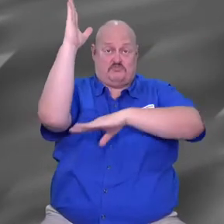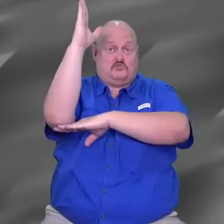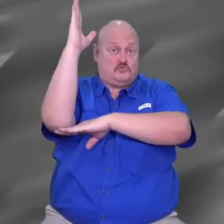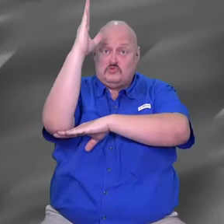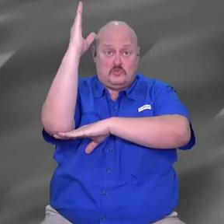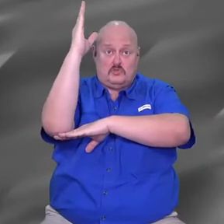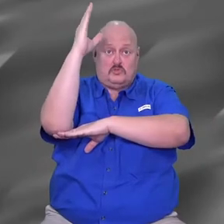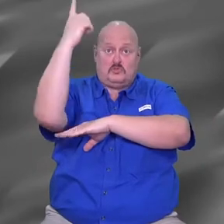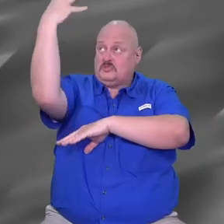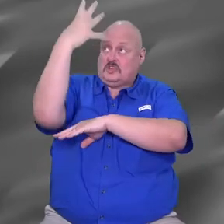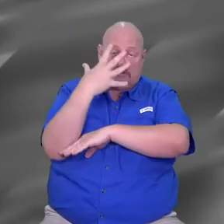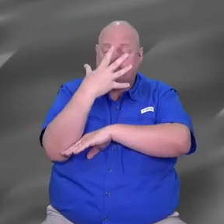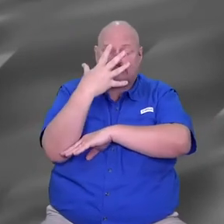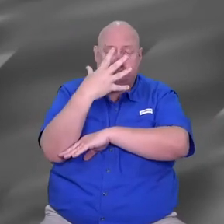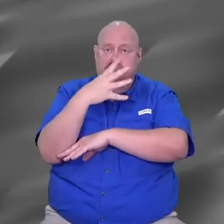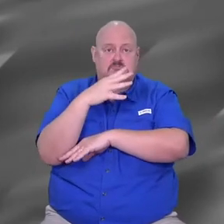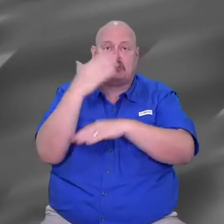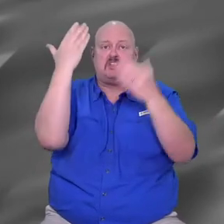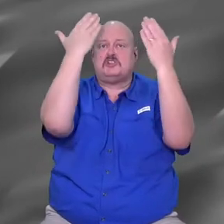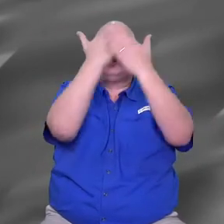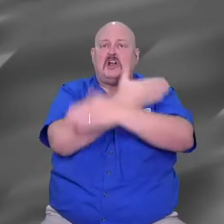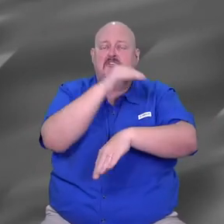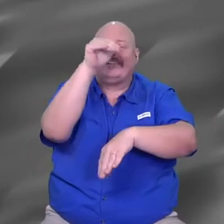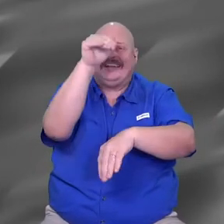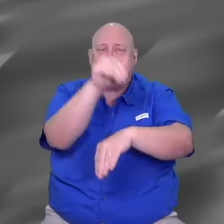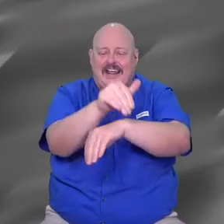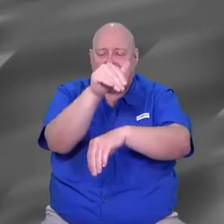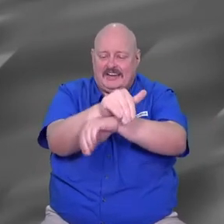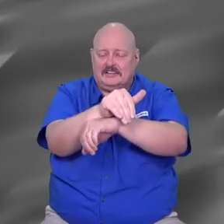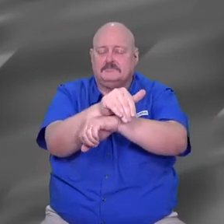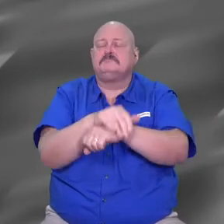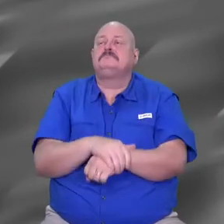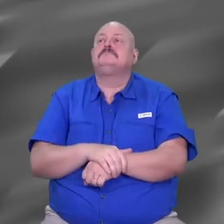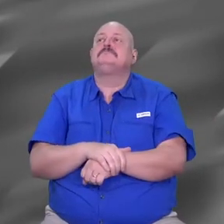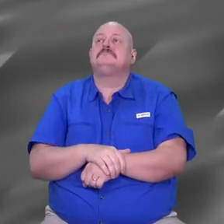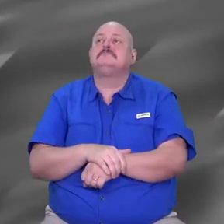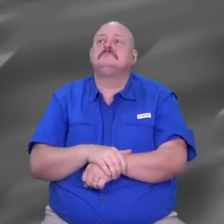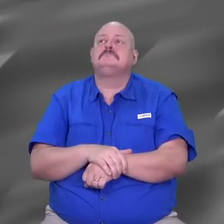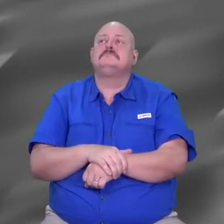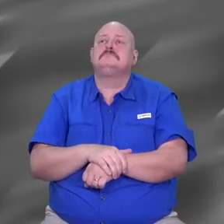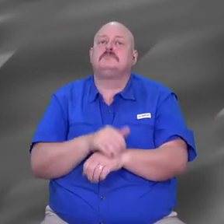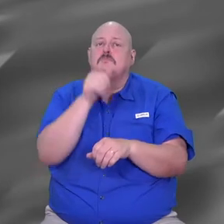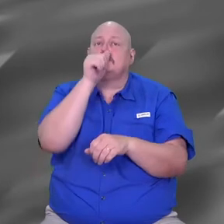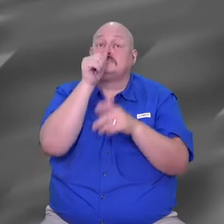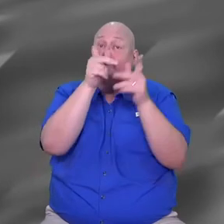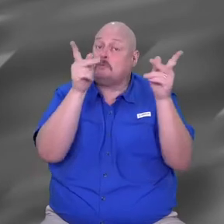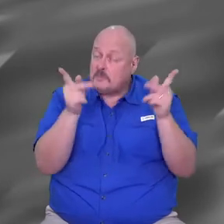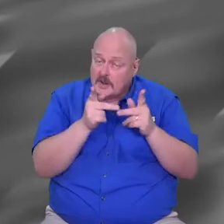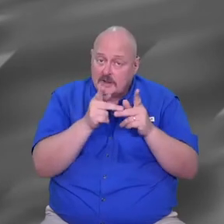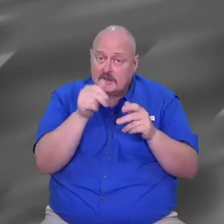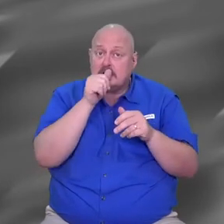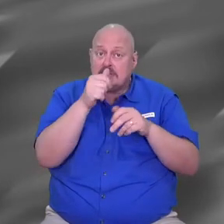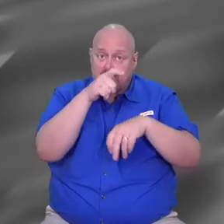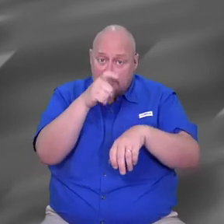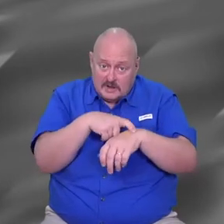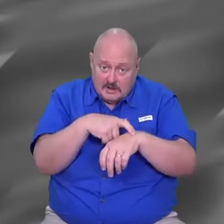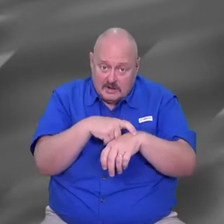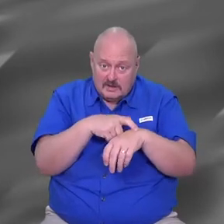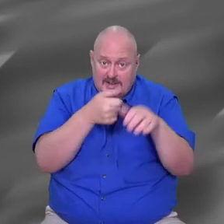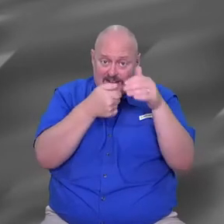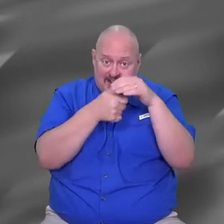daylight, in the dark of the night, in the secret places, at the secret times,